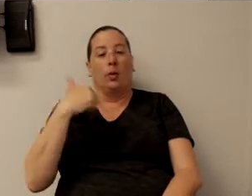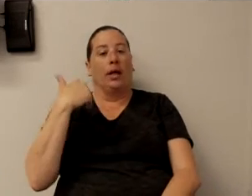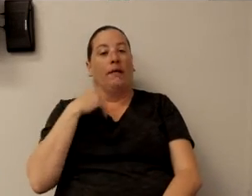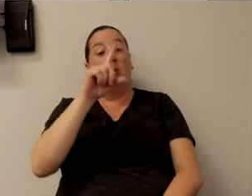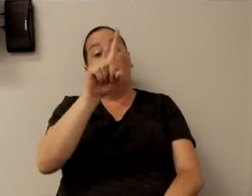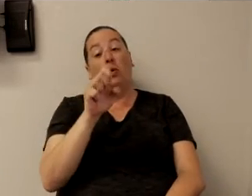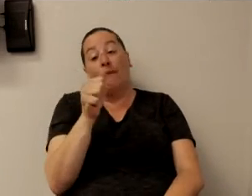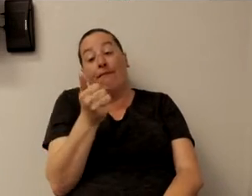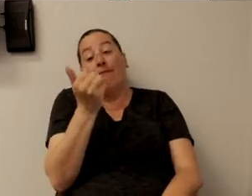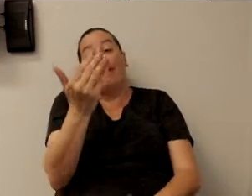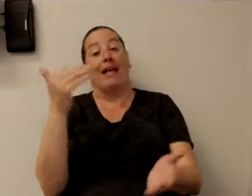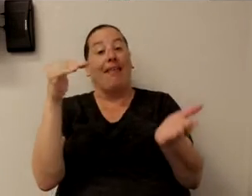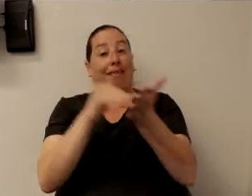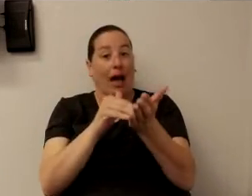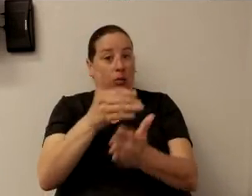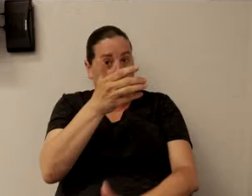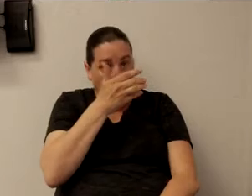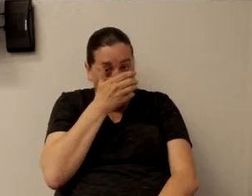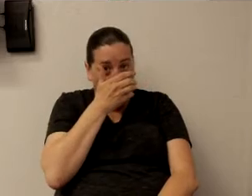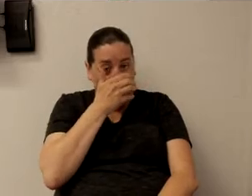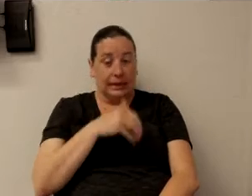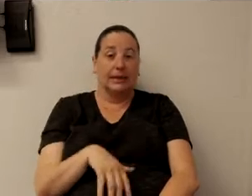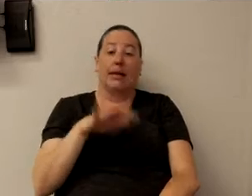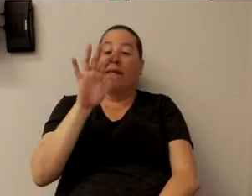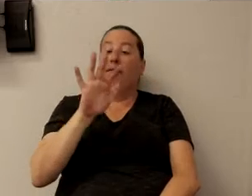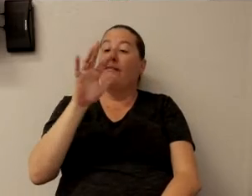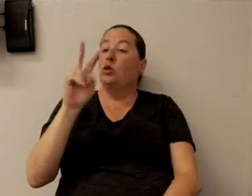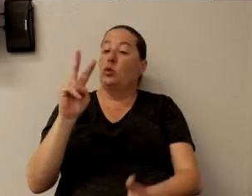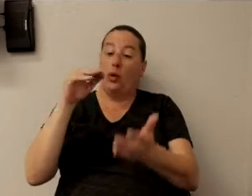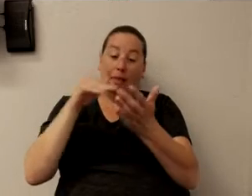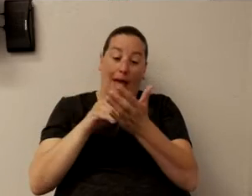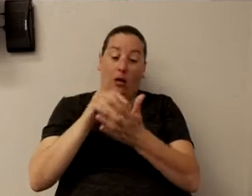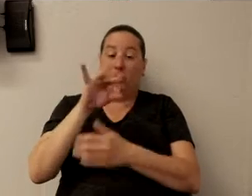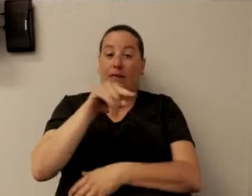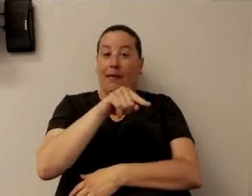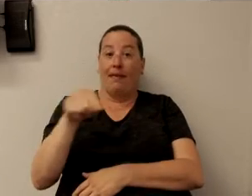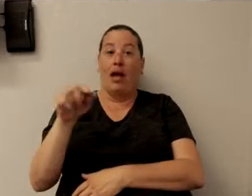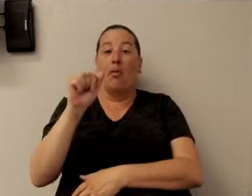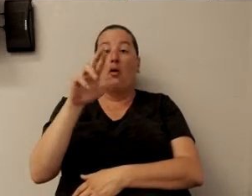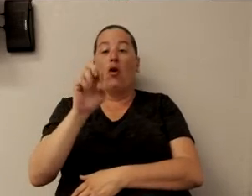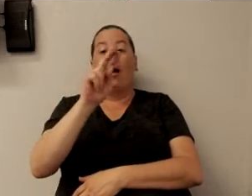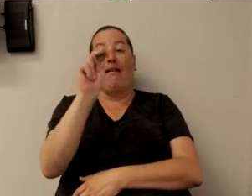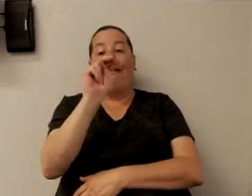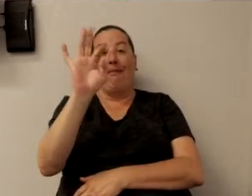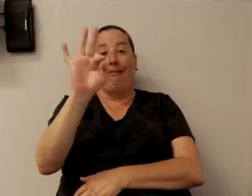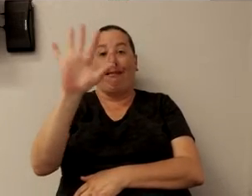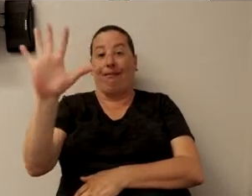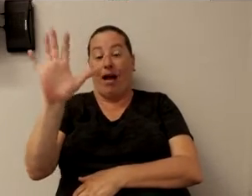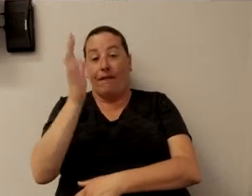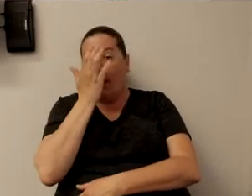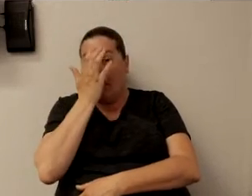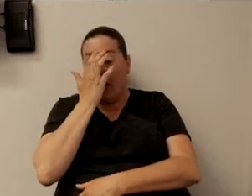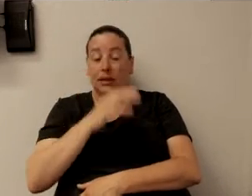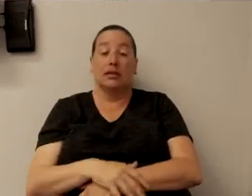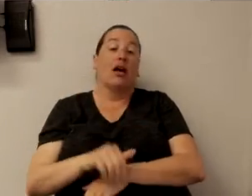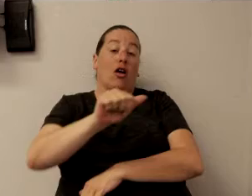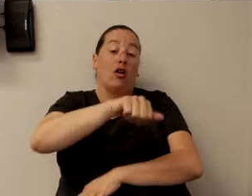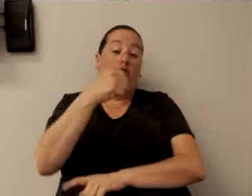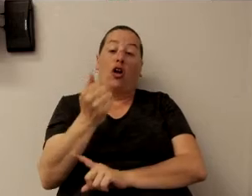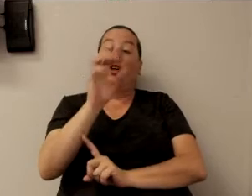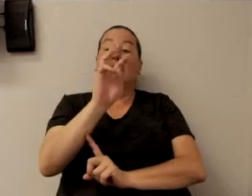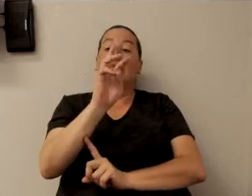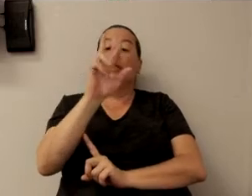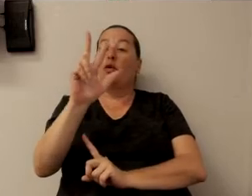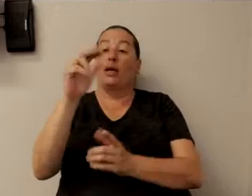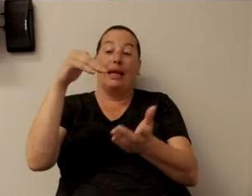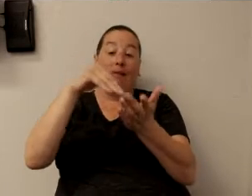115,000 masks. 52,000 of them are N95 masks, and another 63,000 are the